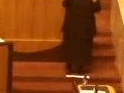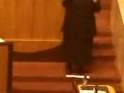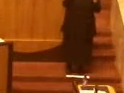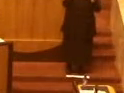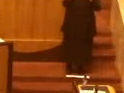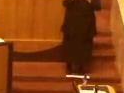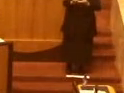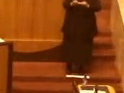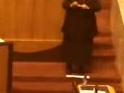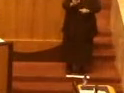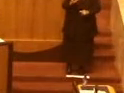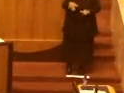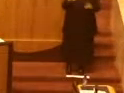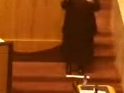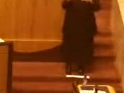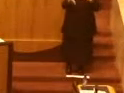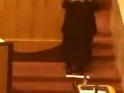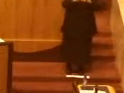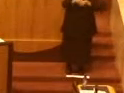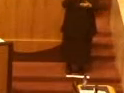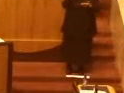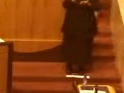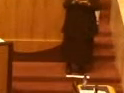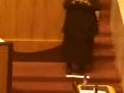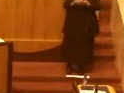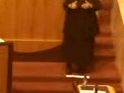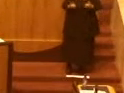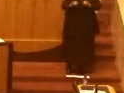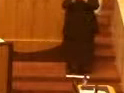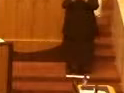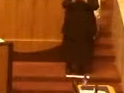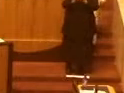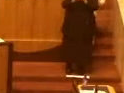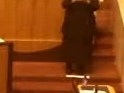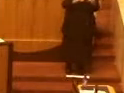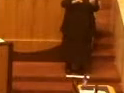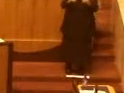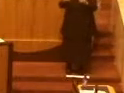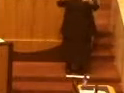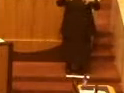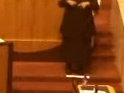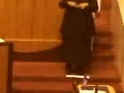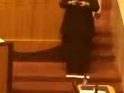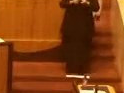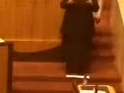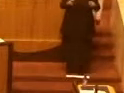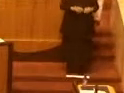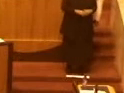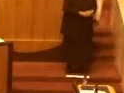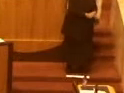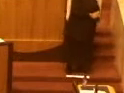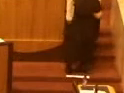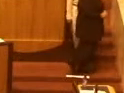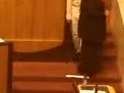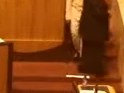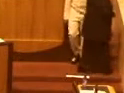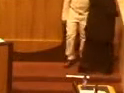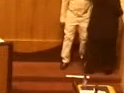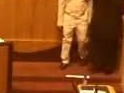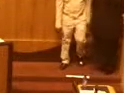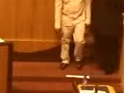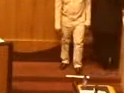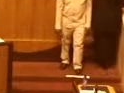close quote. We dare not allow challenges to deter us from actualizing our plans to serve